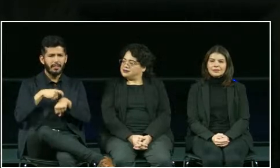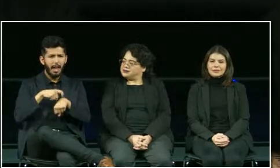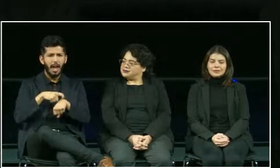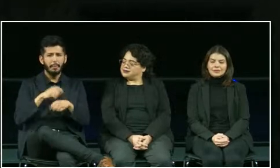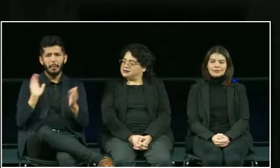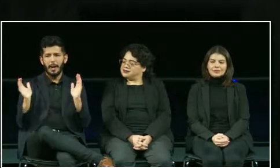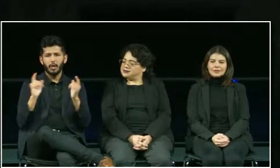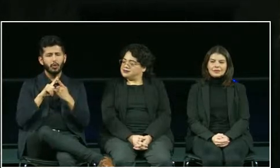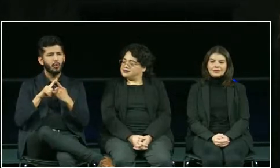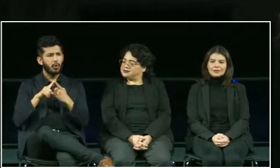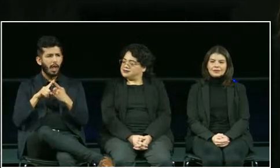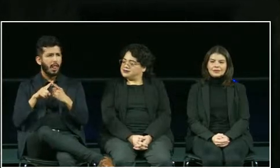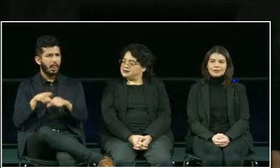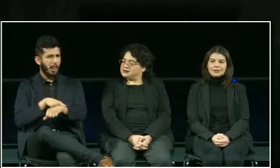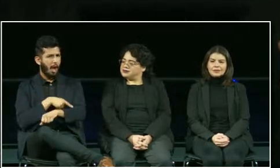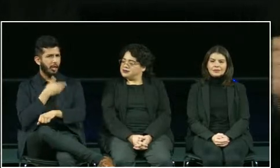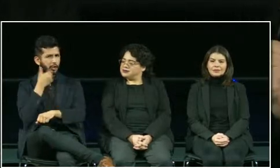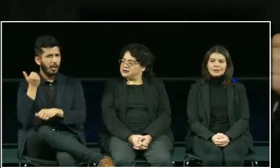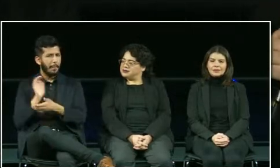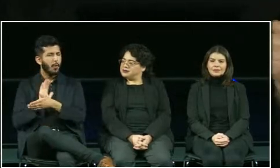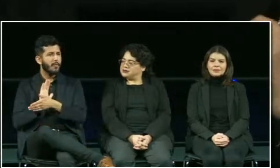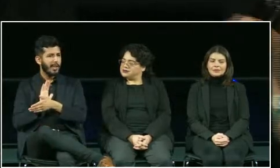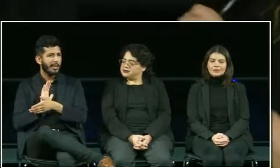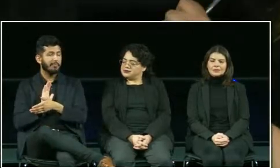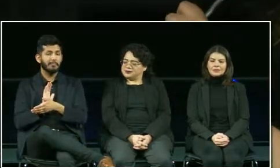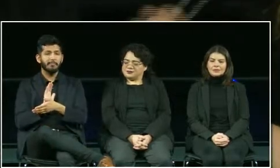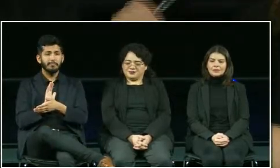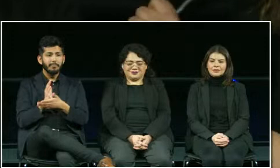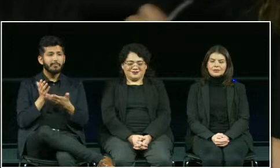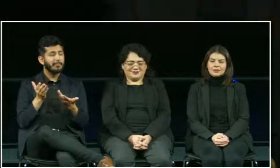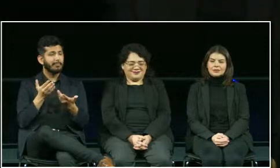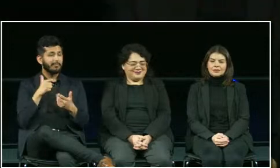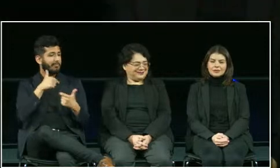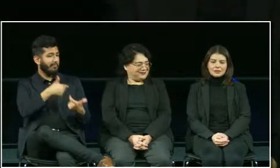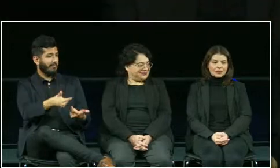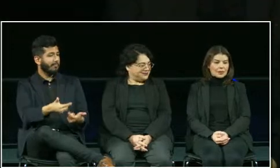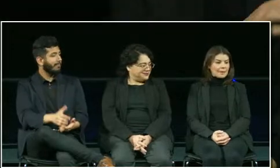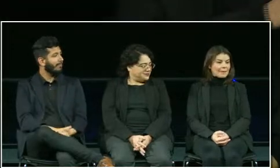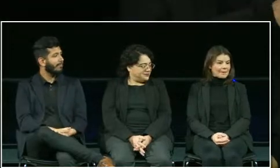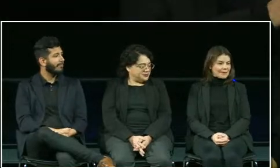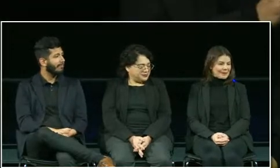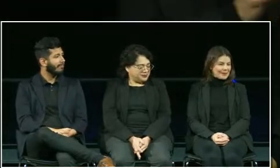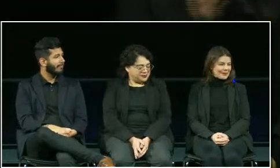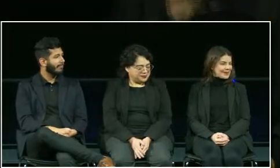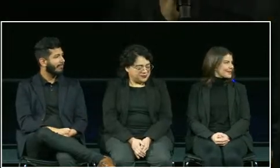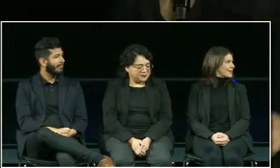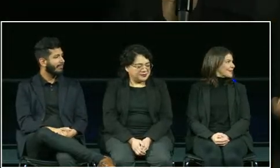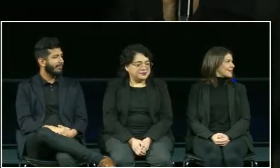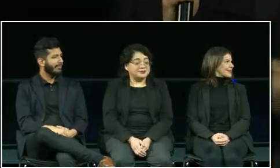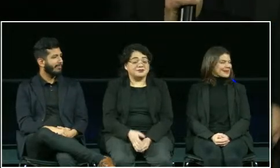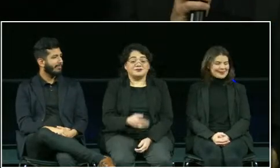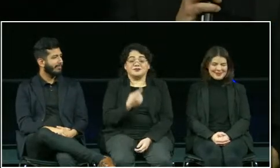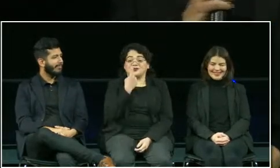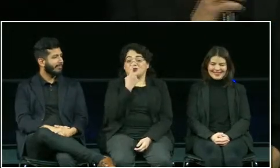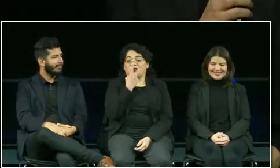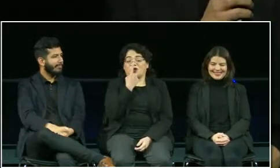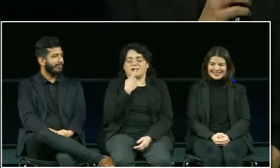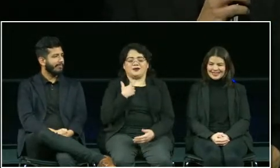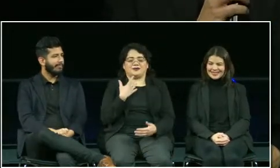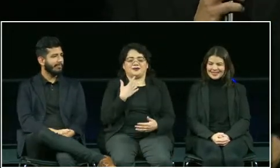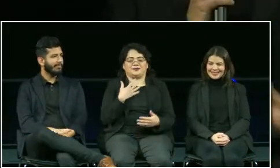movie. And so I don't know if I answer. You want to say something? The only thing I want to add